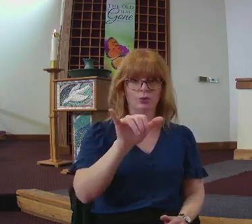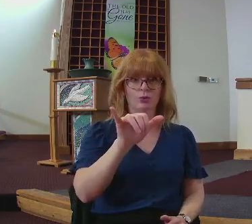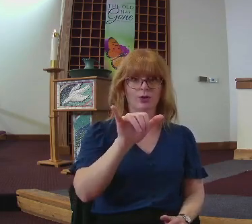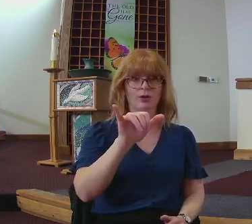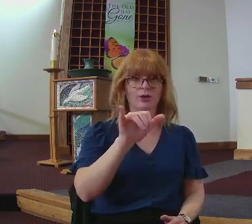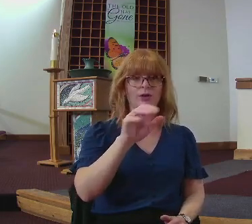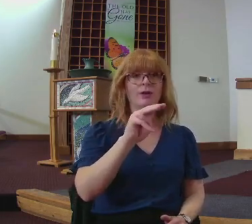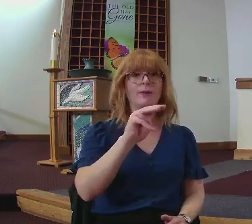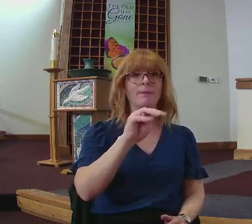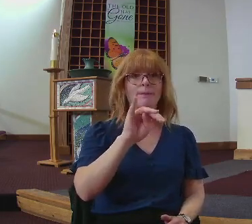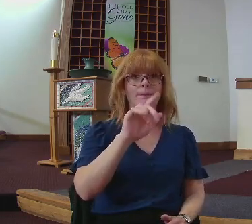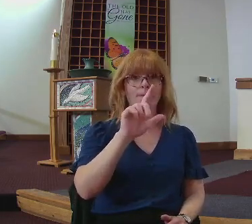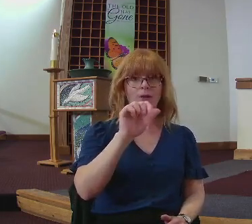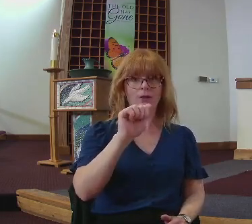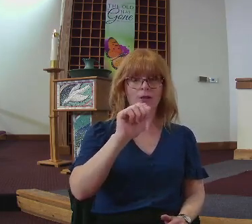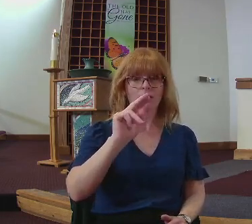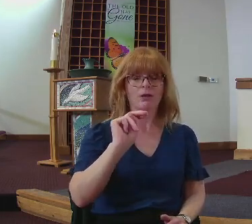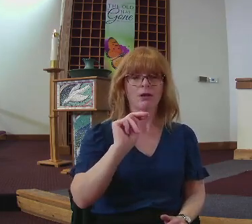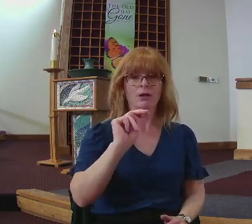LaVon,